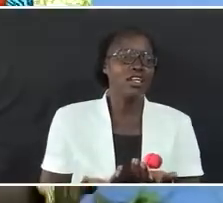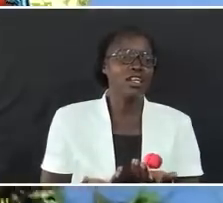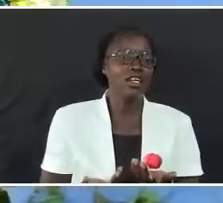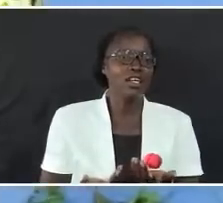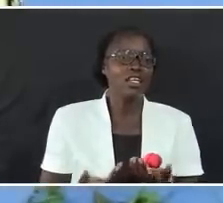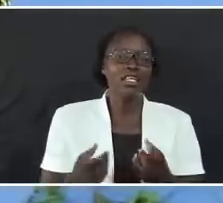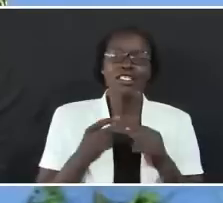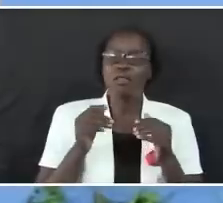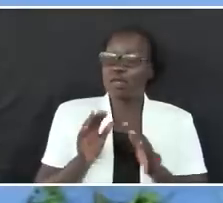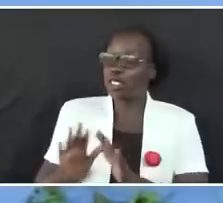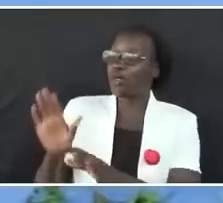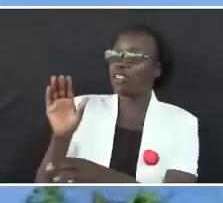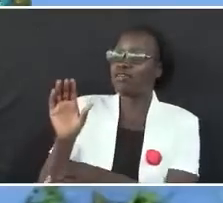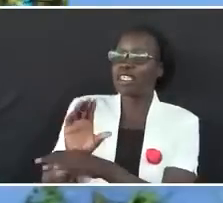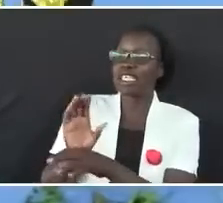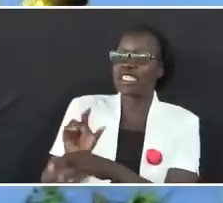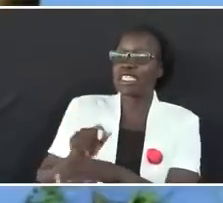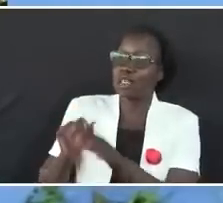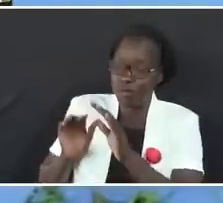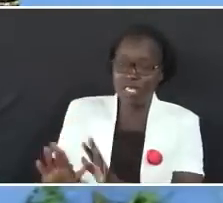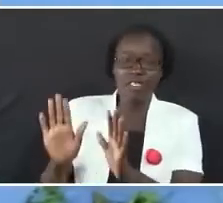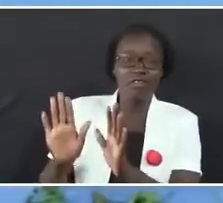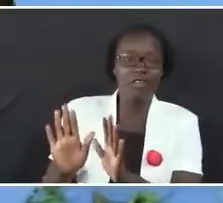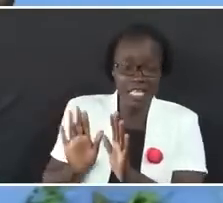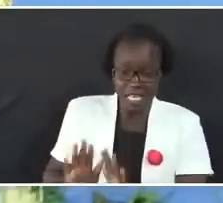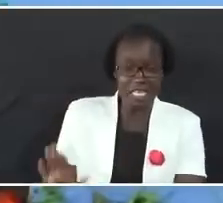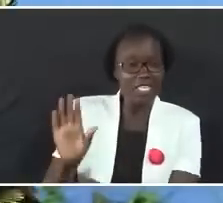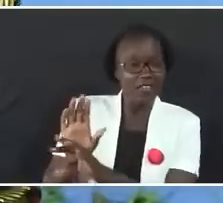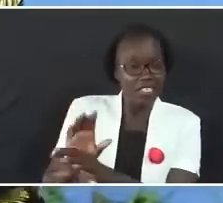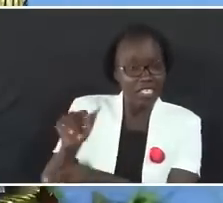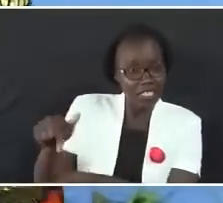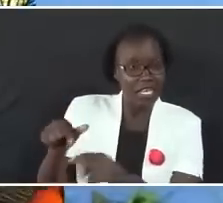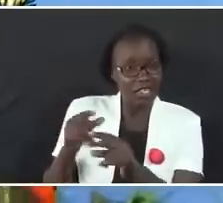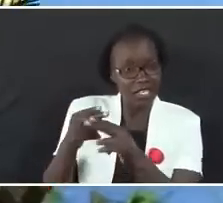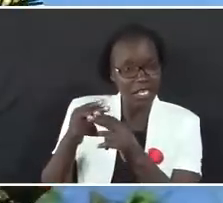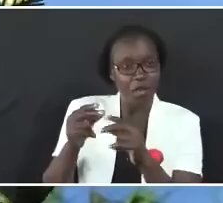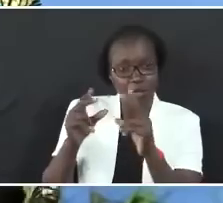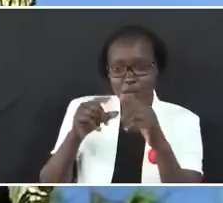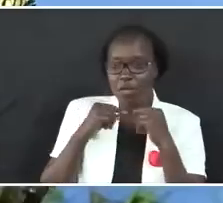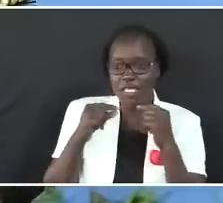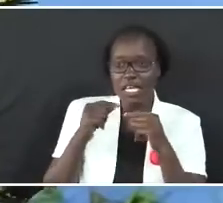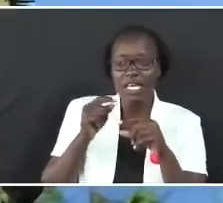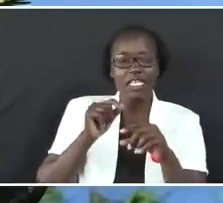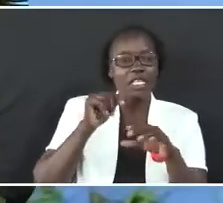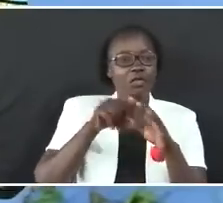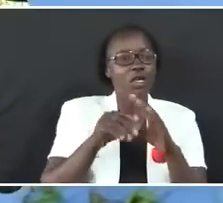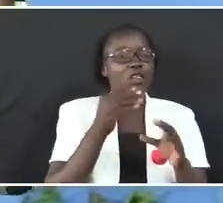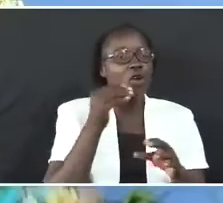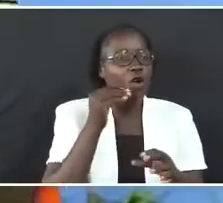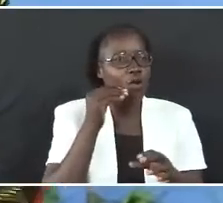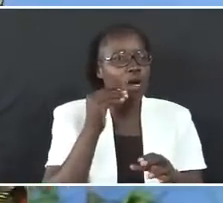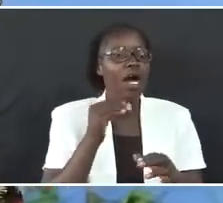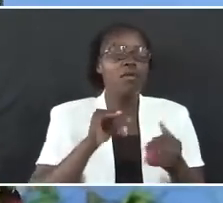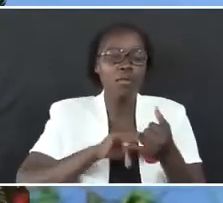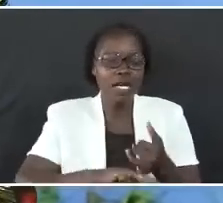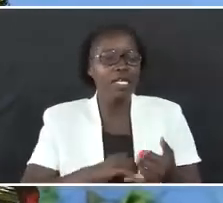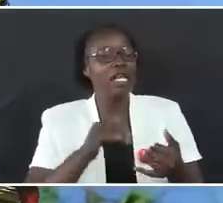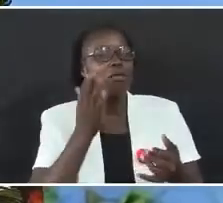The pastor thing, we will leave here. Once we leave this building here, we will leave the pastor say. Once we get home, you are a mother, you are a